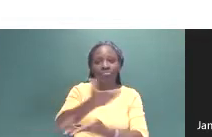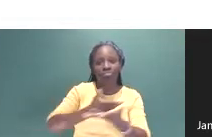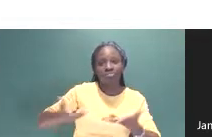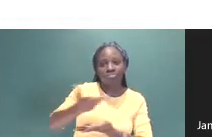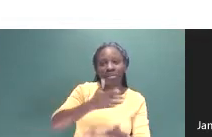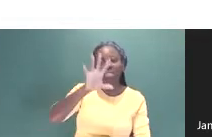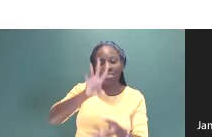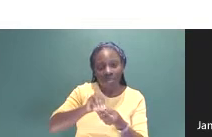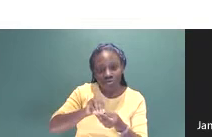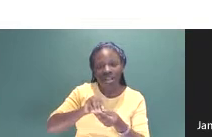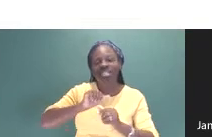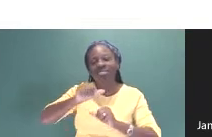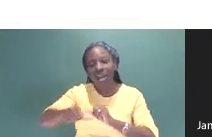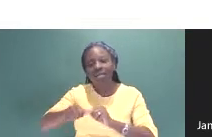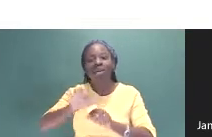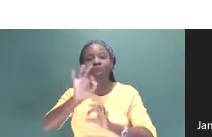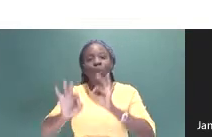time.